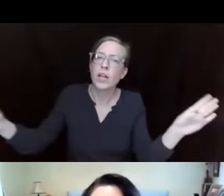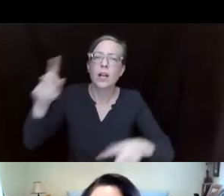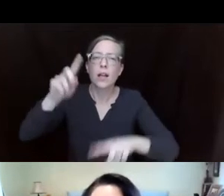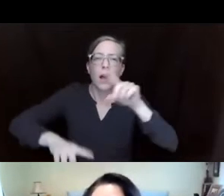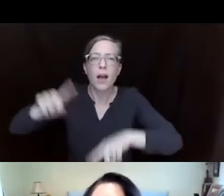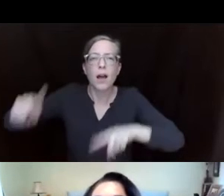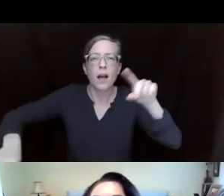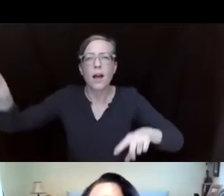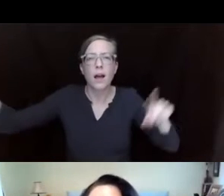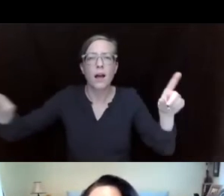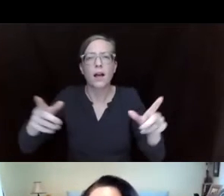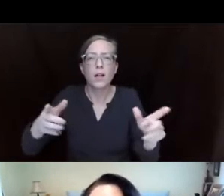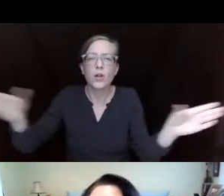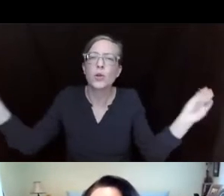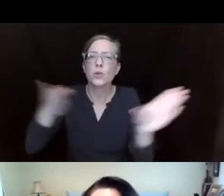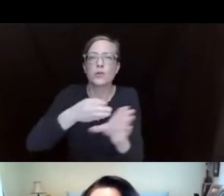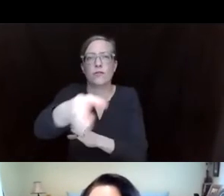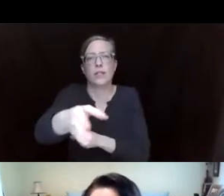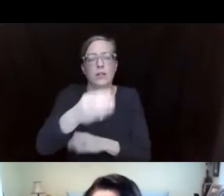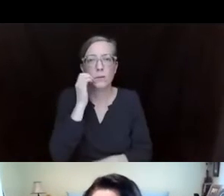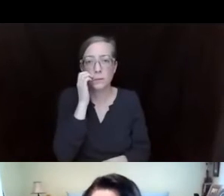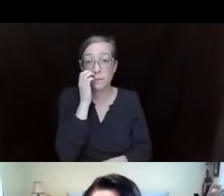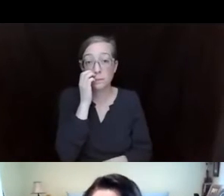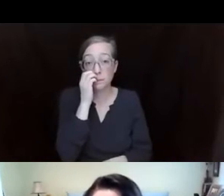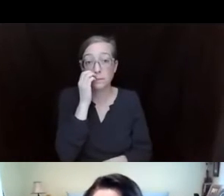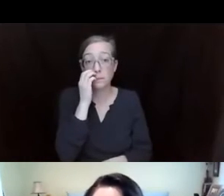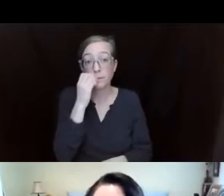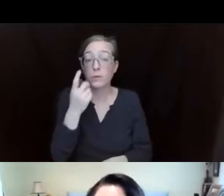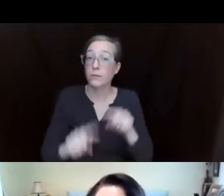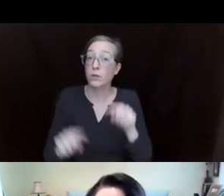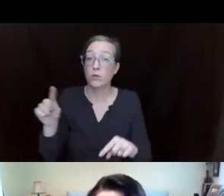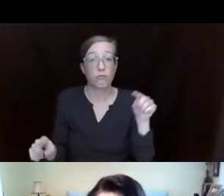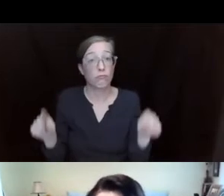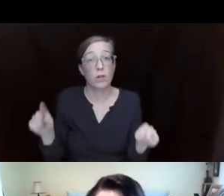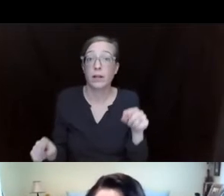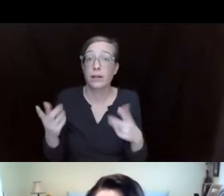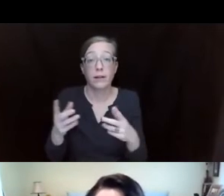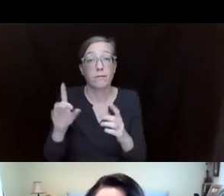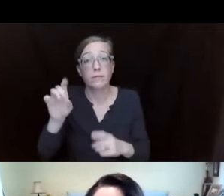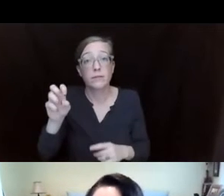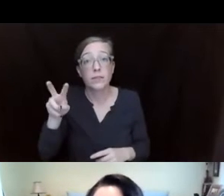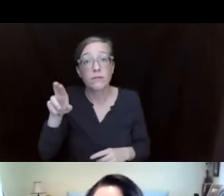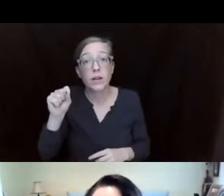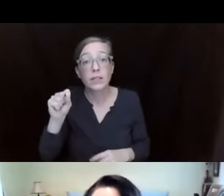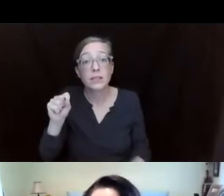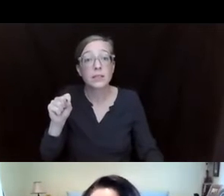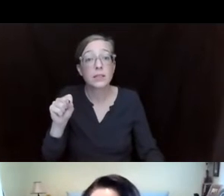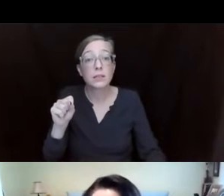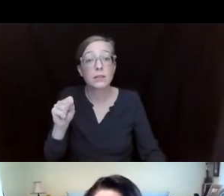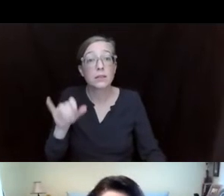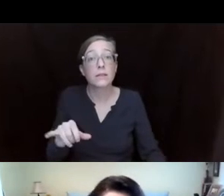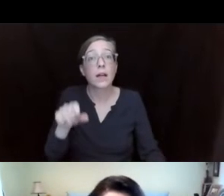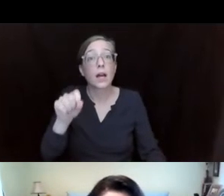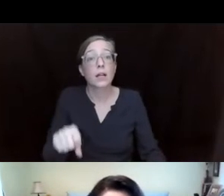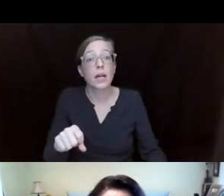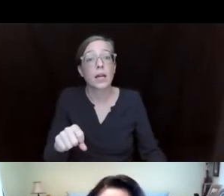which refers to microfluidic devices that employ electric field, is one of the main pillars. Why? Because they're very easy